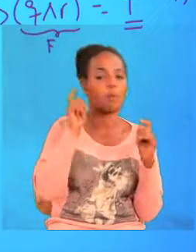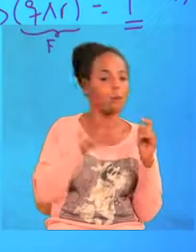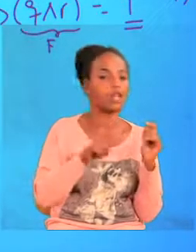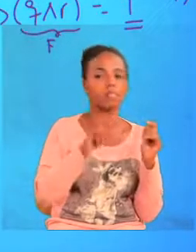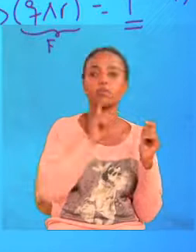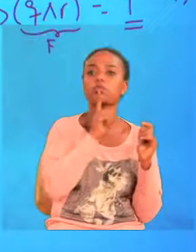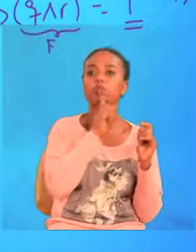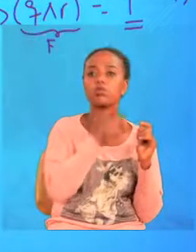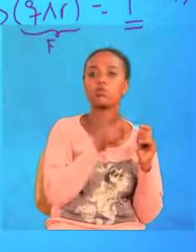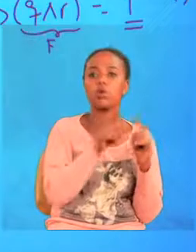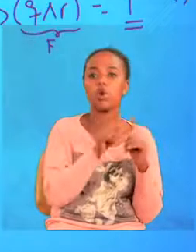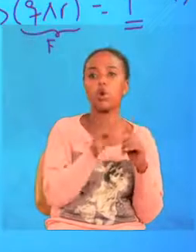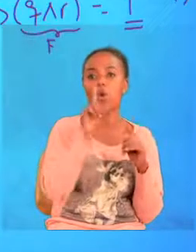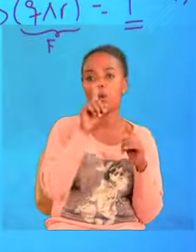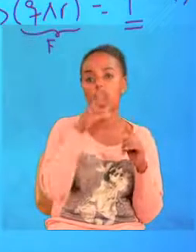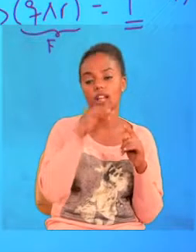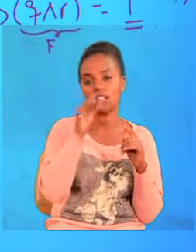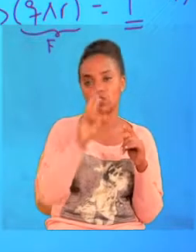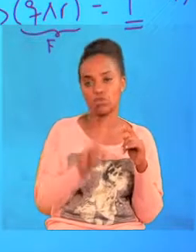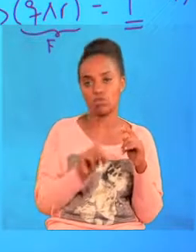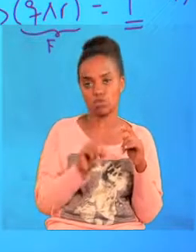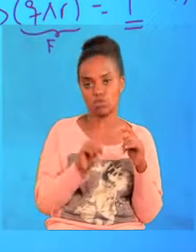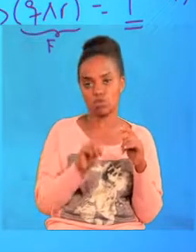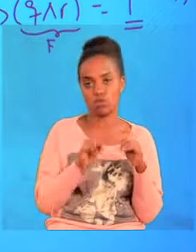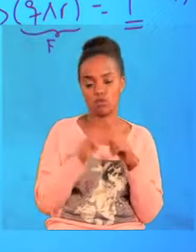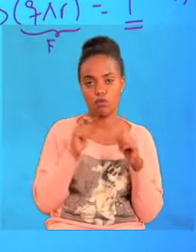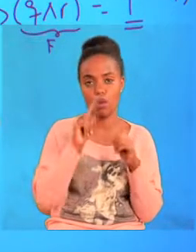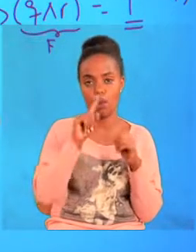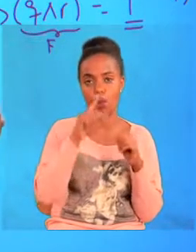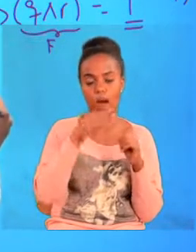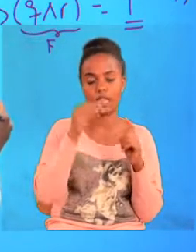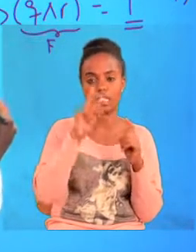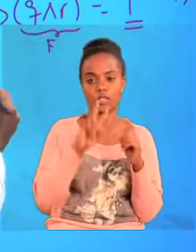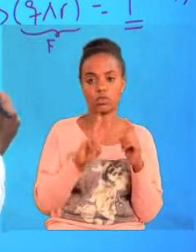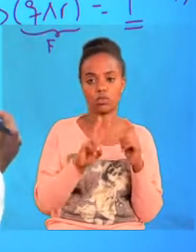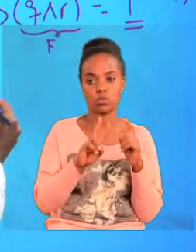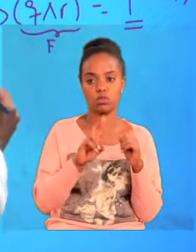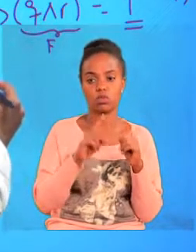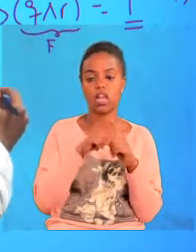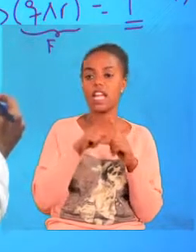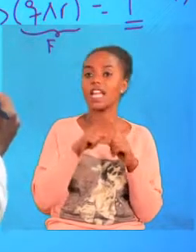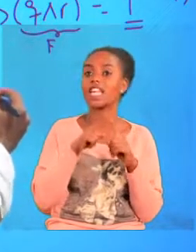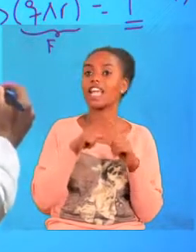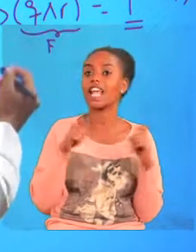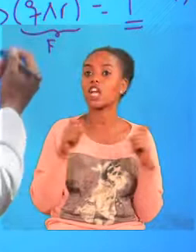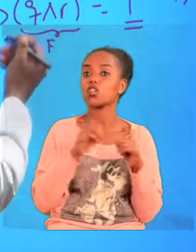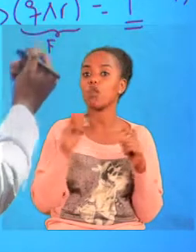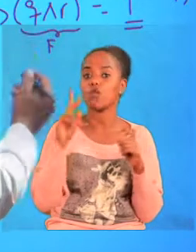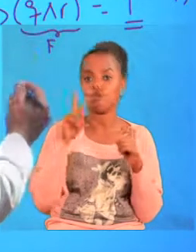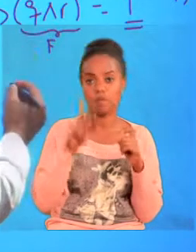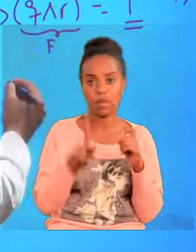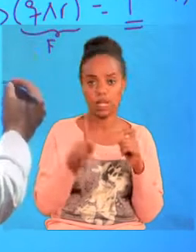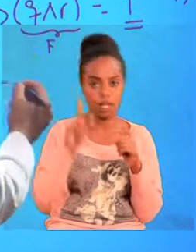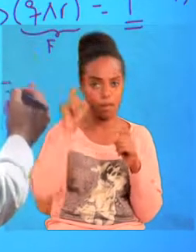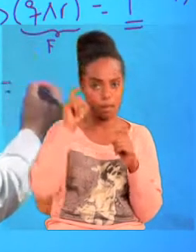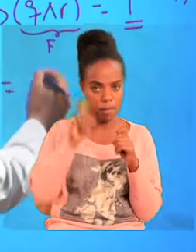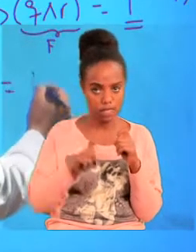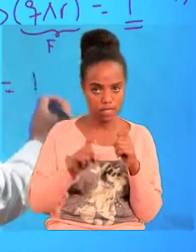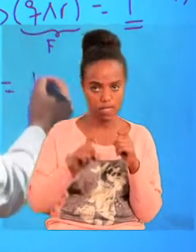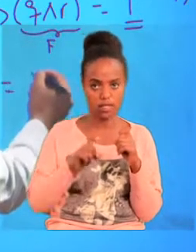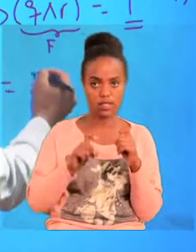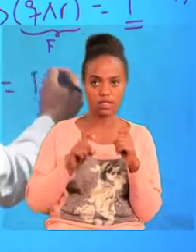from this one, from 1 and 2, from 1 and 2. Negation of P must